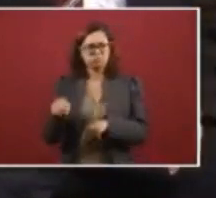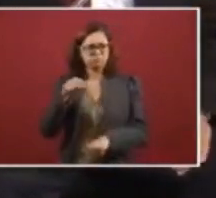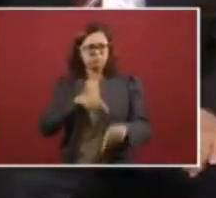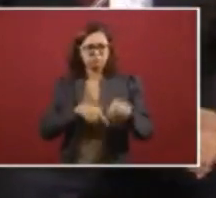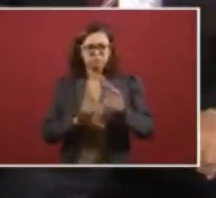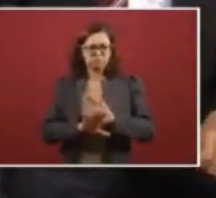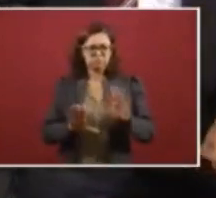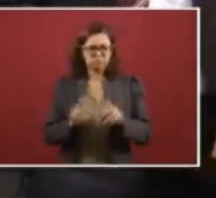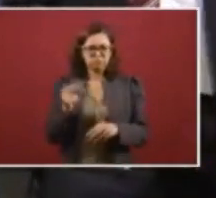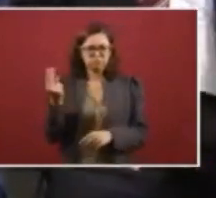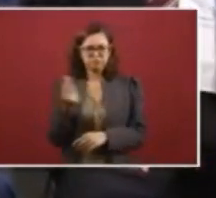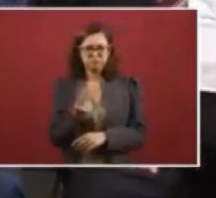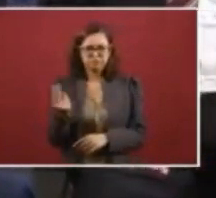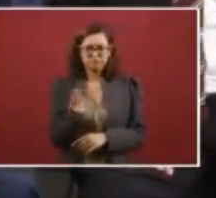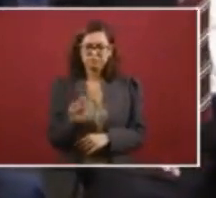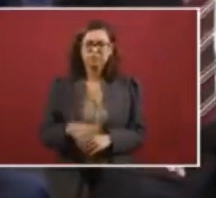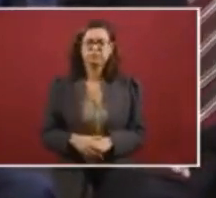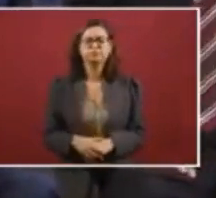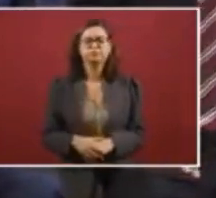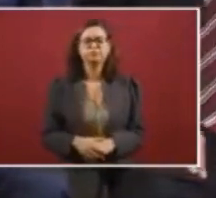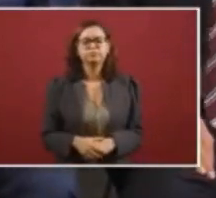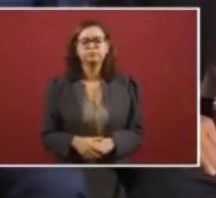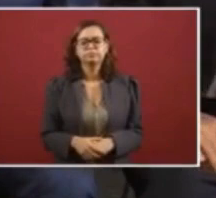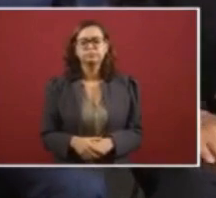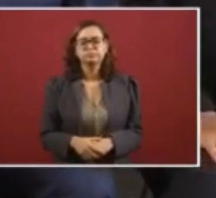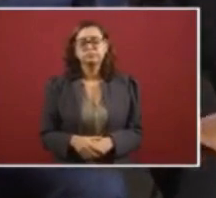or prevented us from having to go through legal